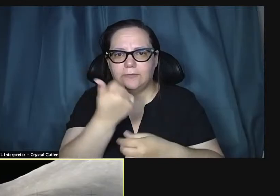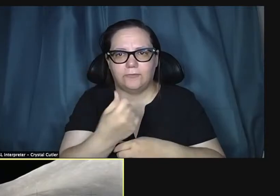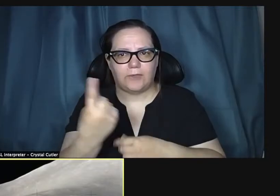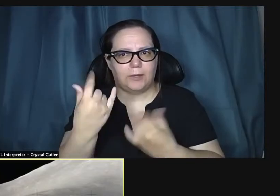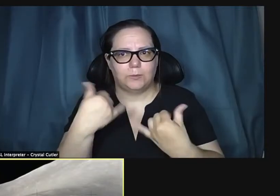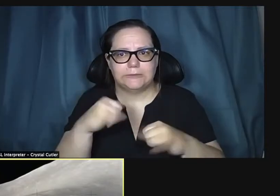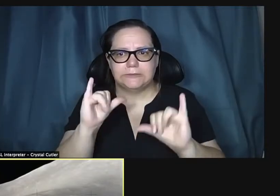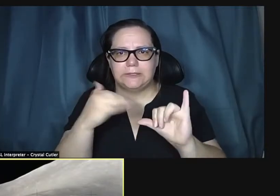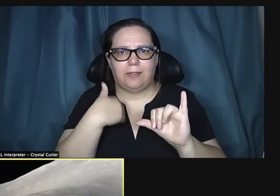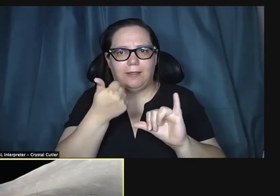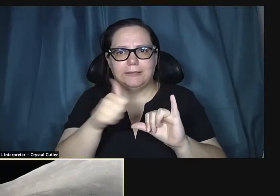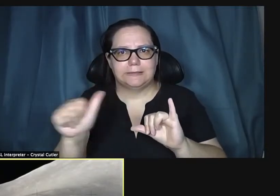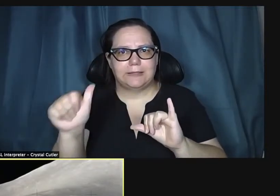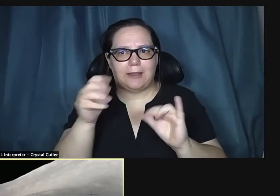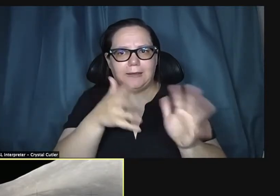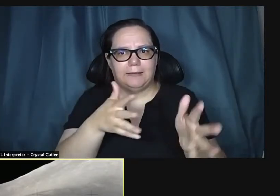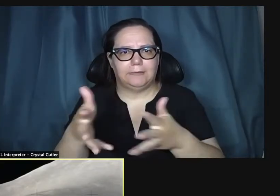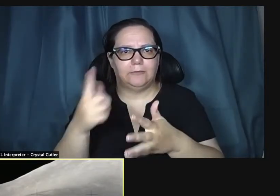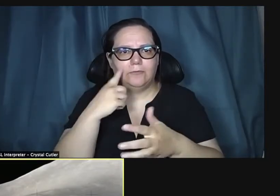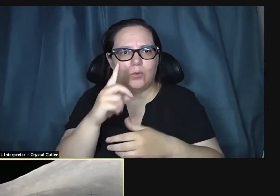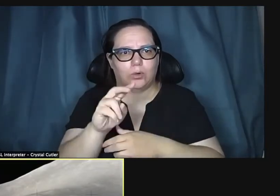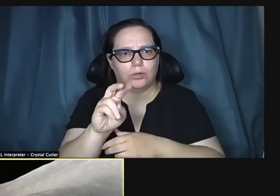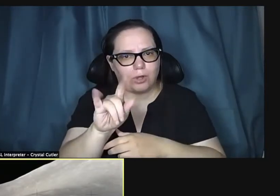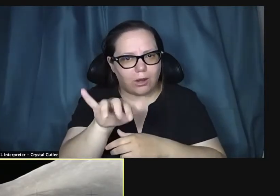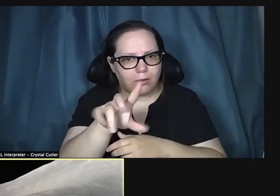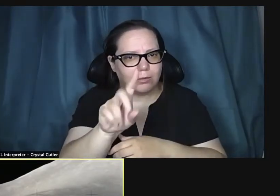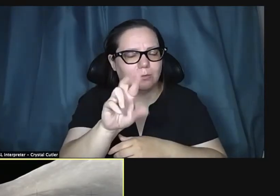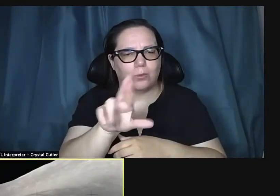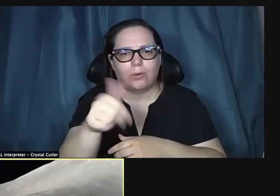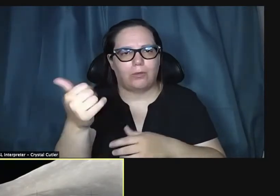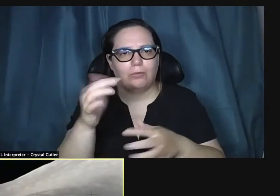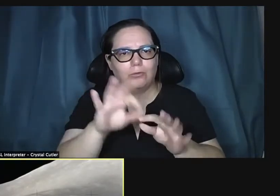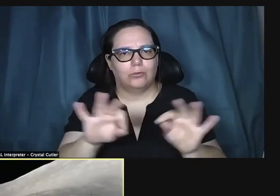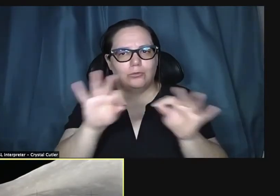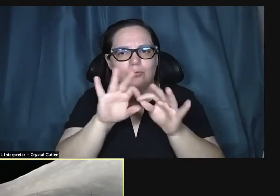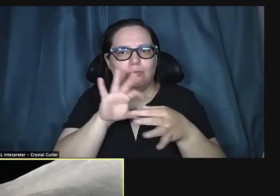has anything for Donald or relevant comments.